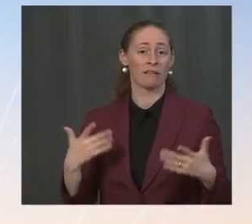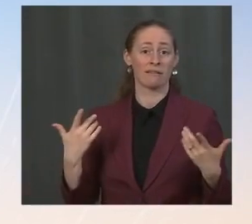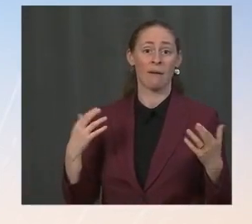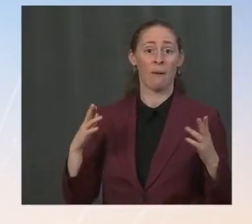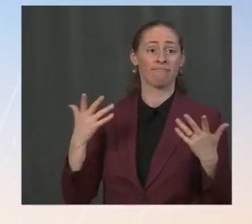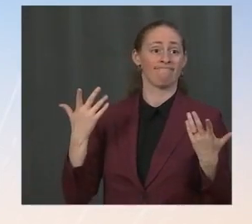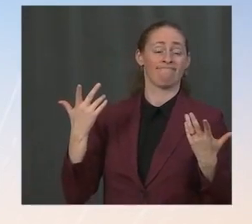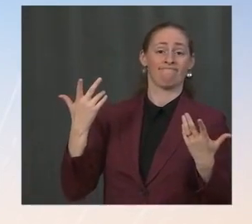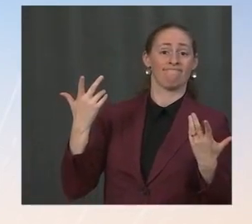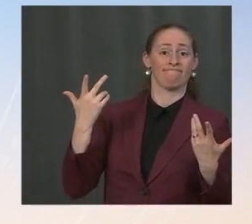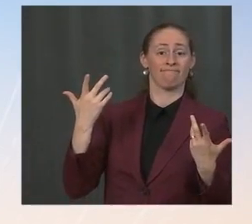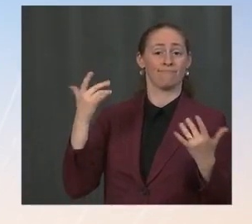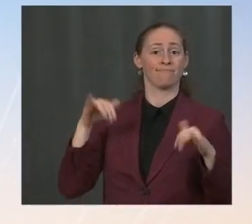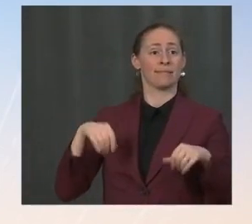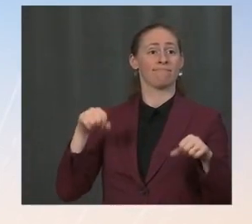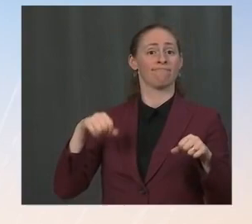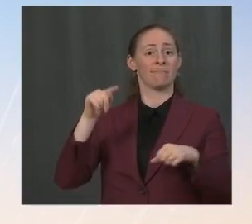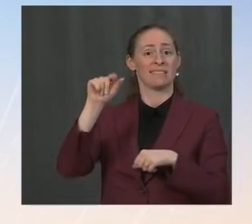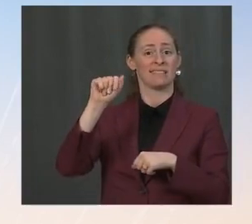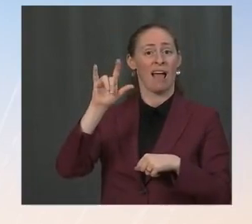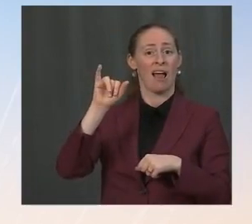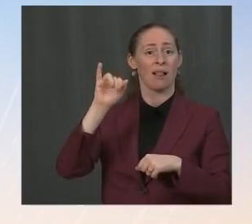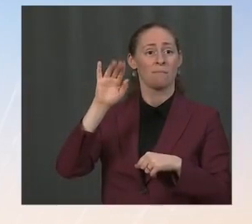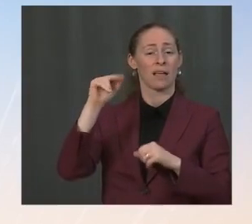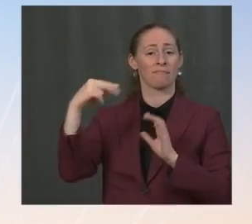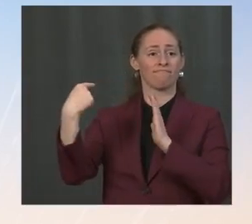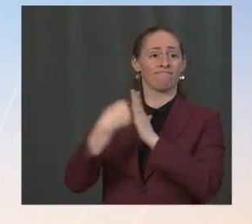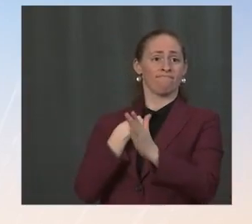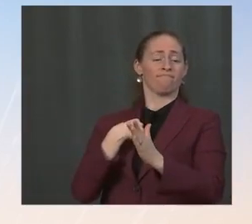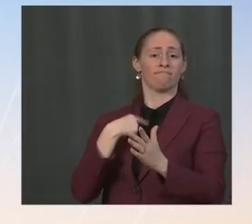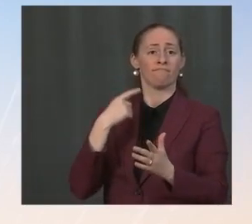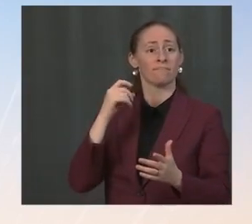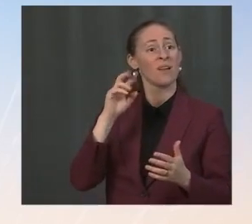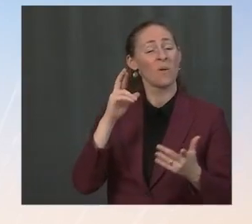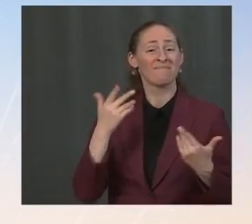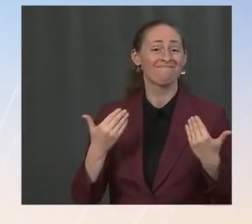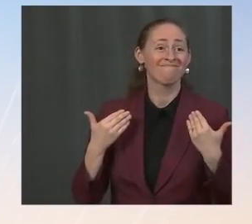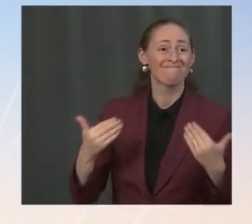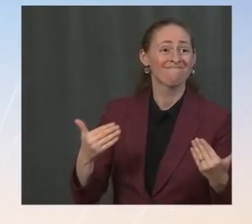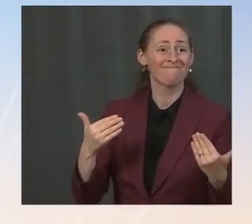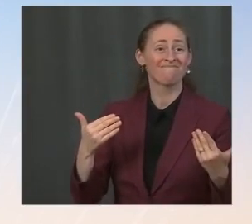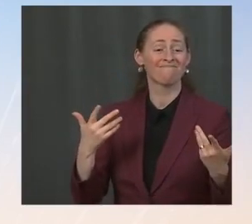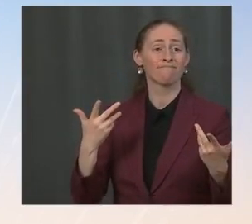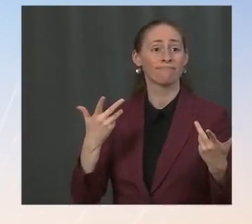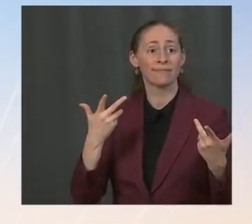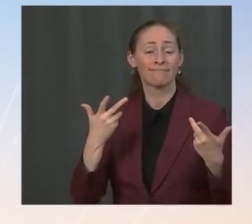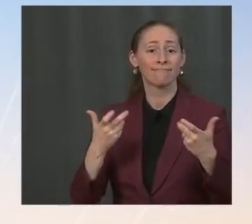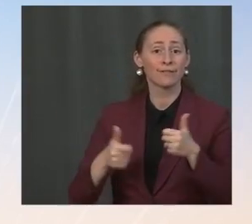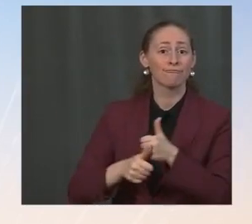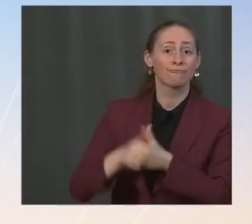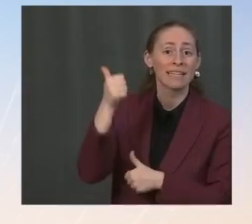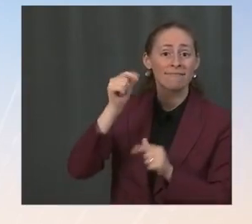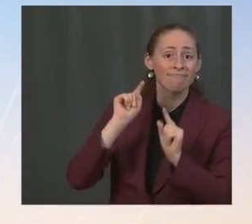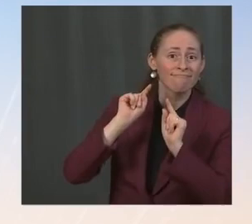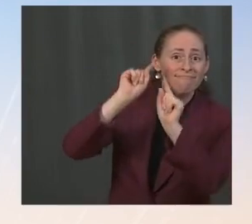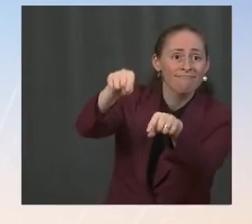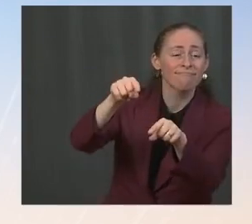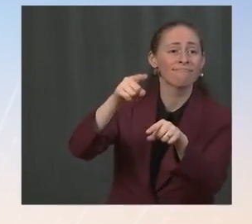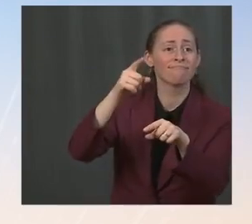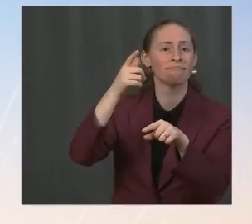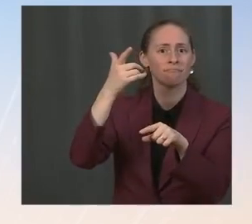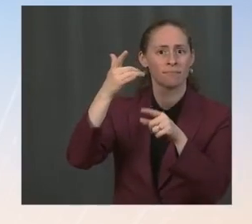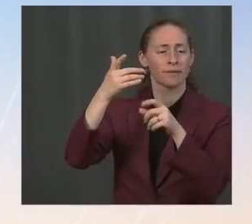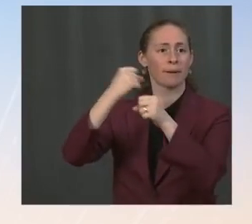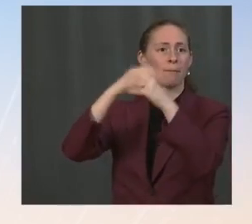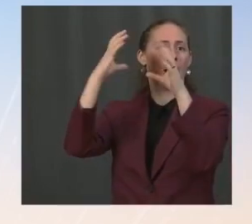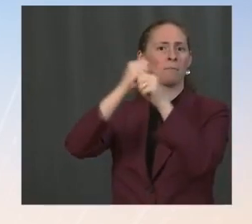they try to get to the airport and risk being blown up by ISIS. How does this evacuation mission continue without evacuees